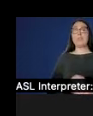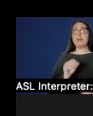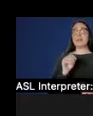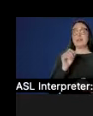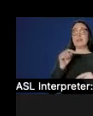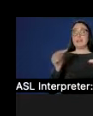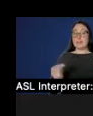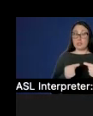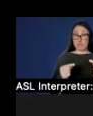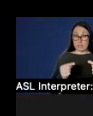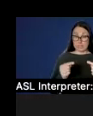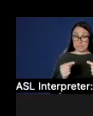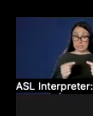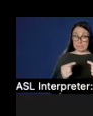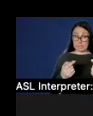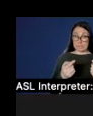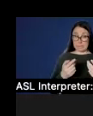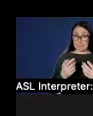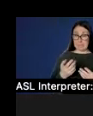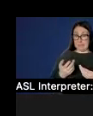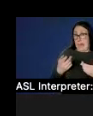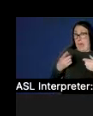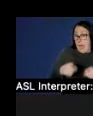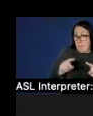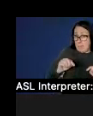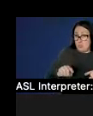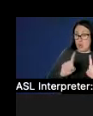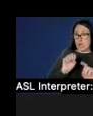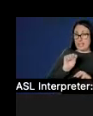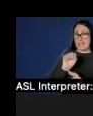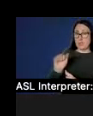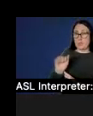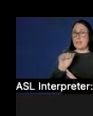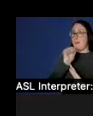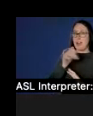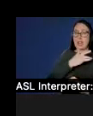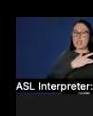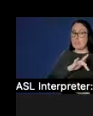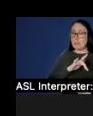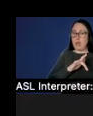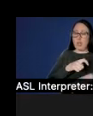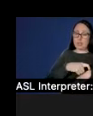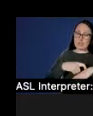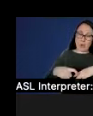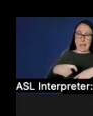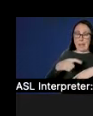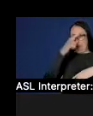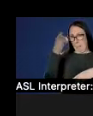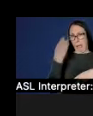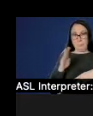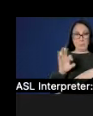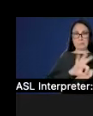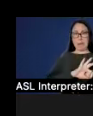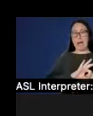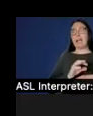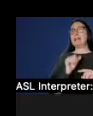during a lot of sexual assaults are not your typical bump and scrape and bruise. So that's why we need